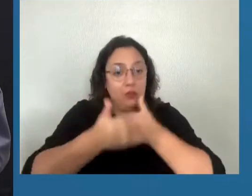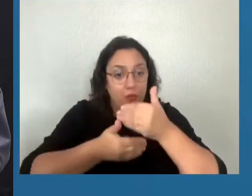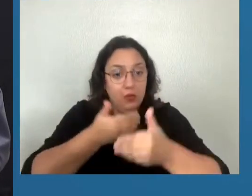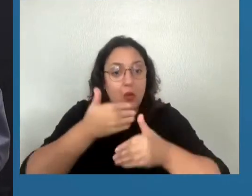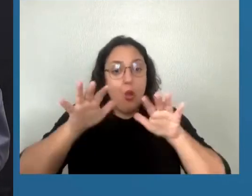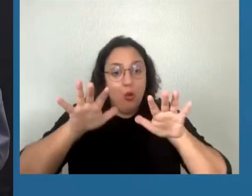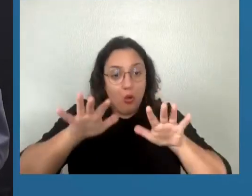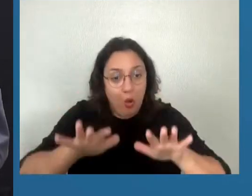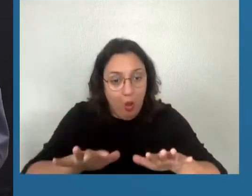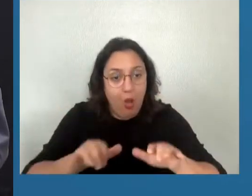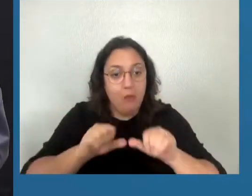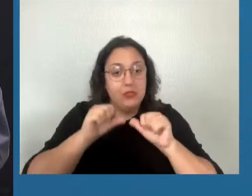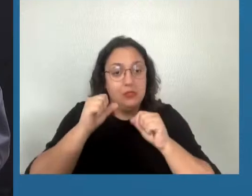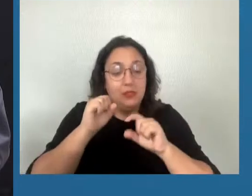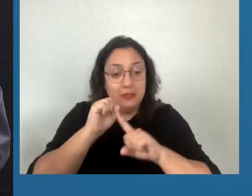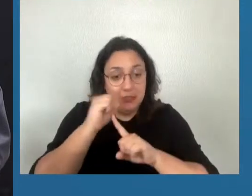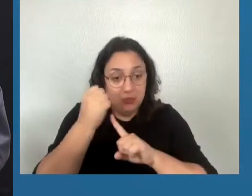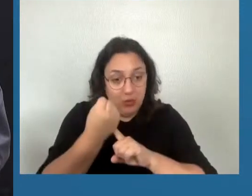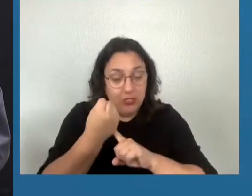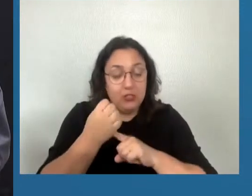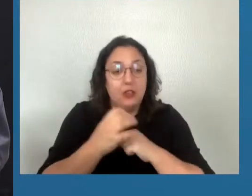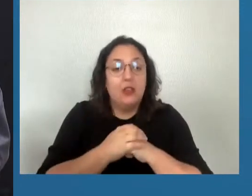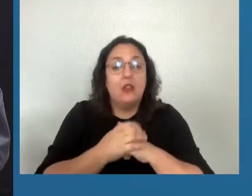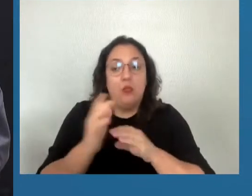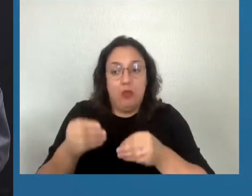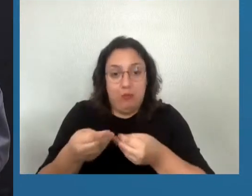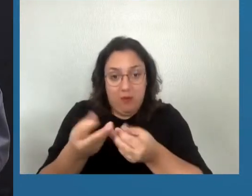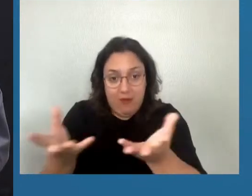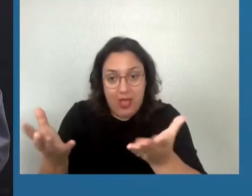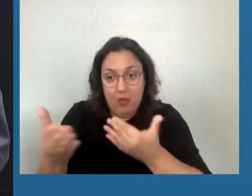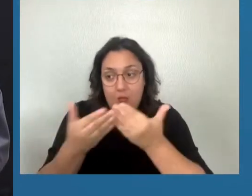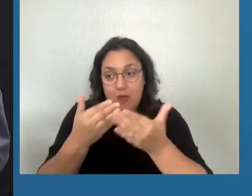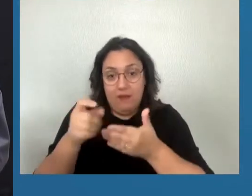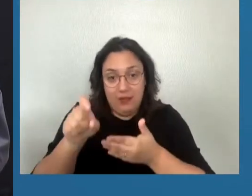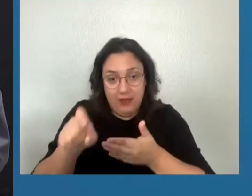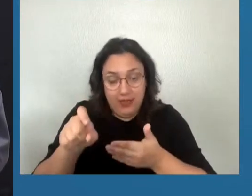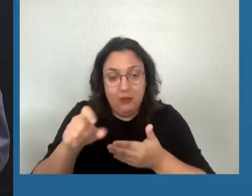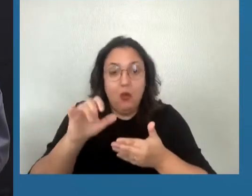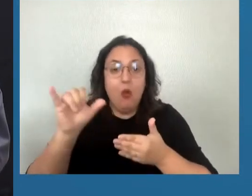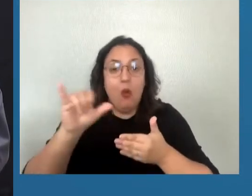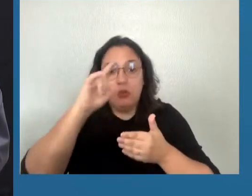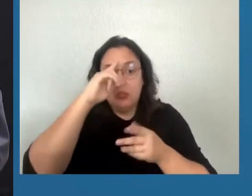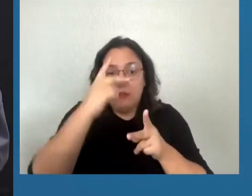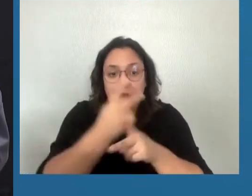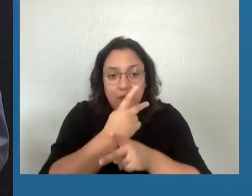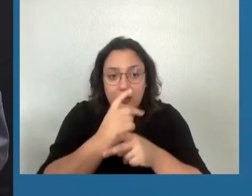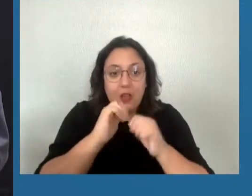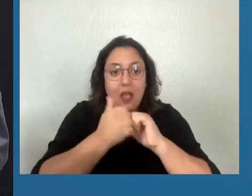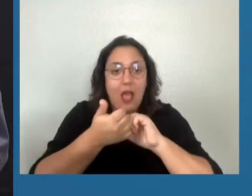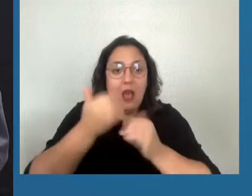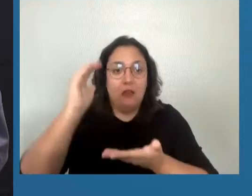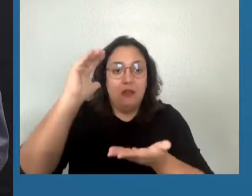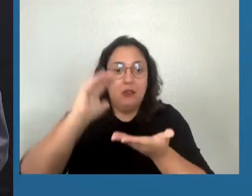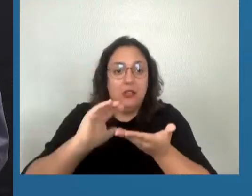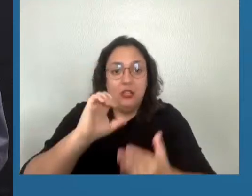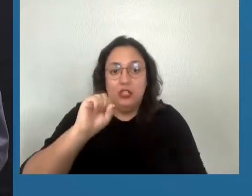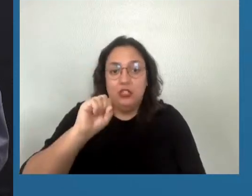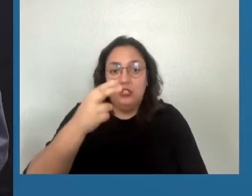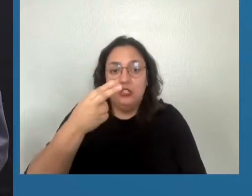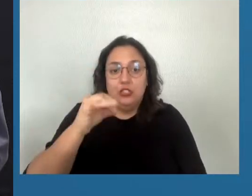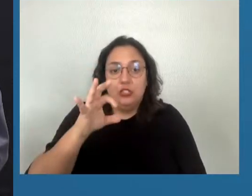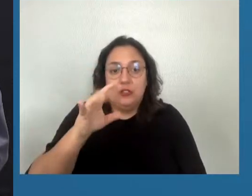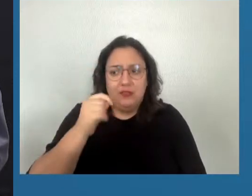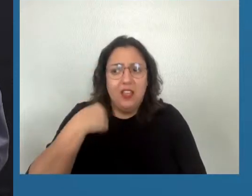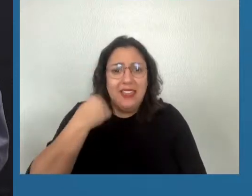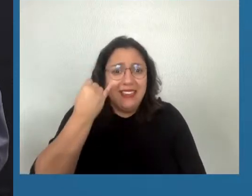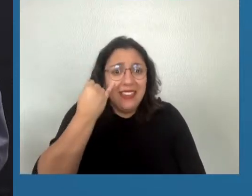what we're able to provide, and working now to find out how we can have shorter shifts for them. And if I'm one of their families, I know how hard it